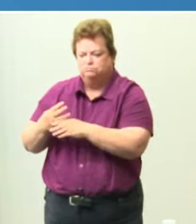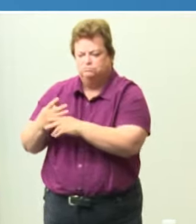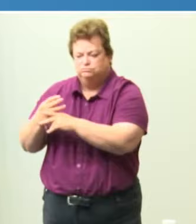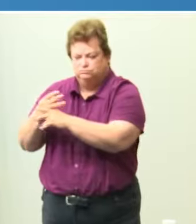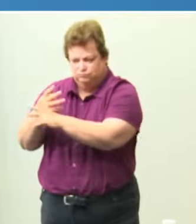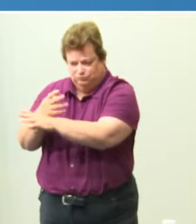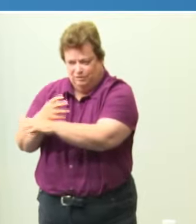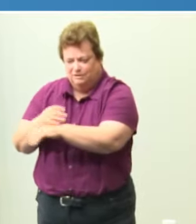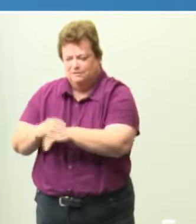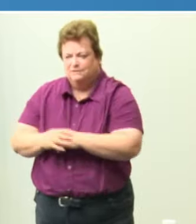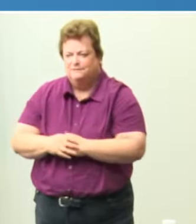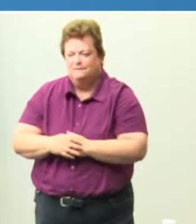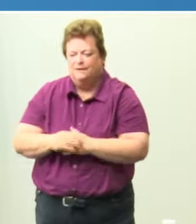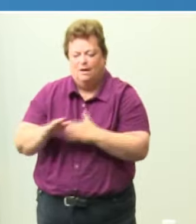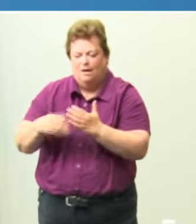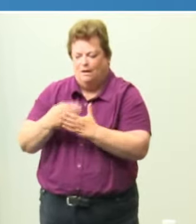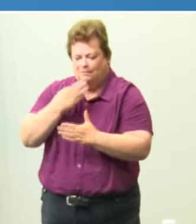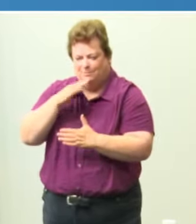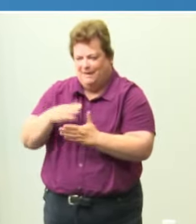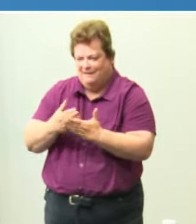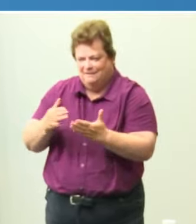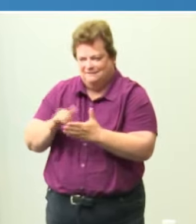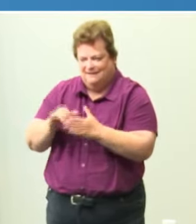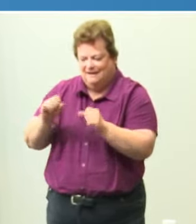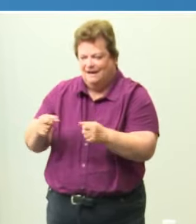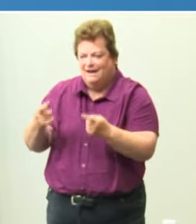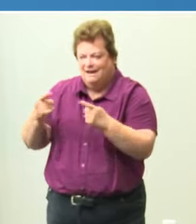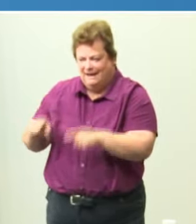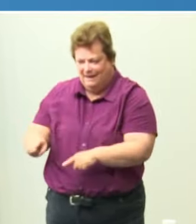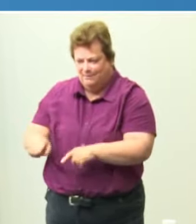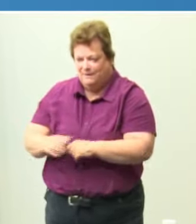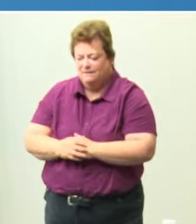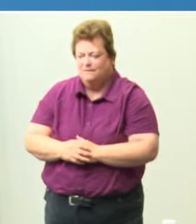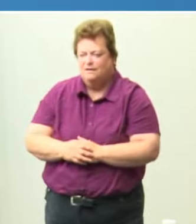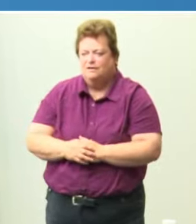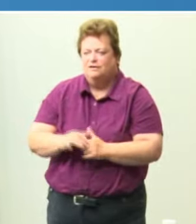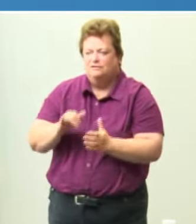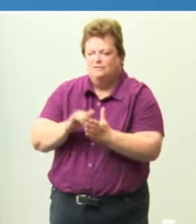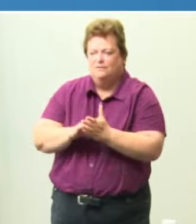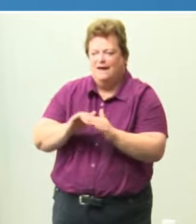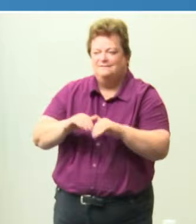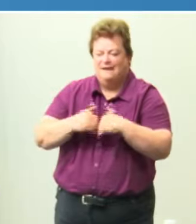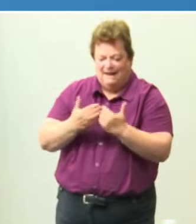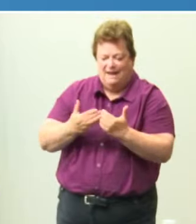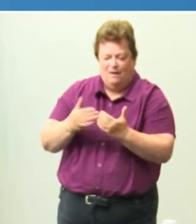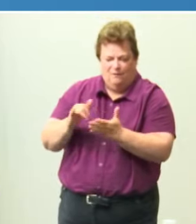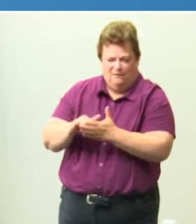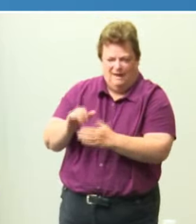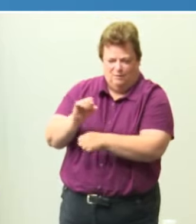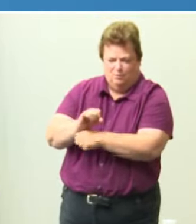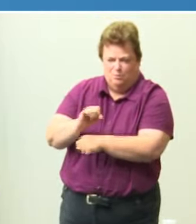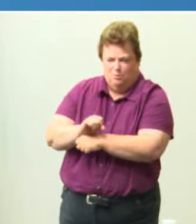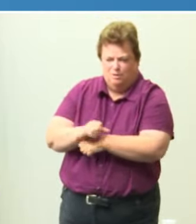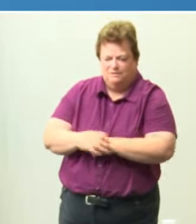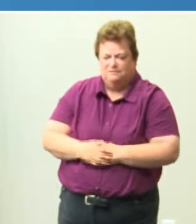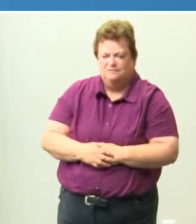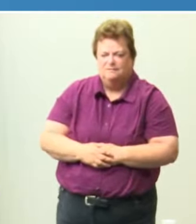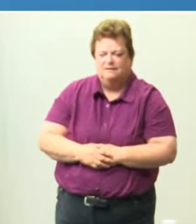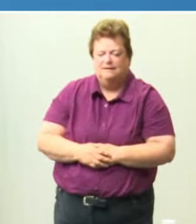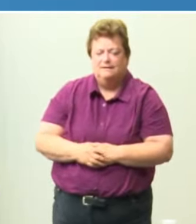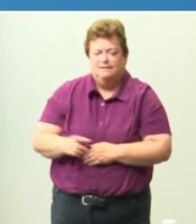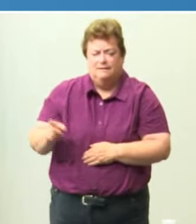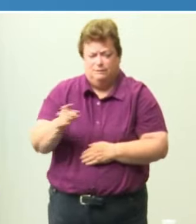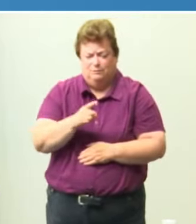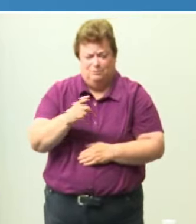replication and all those bad things that happen after we're infected. And so that's kind of how it works. As you can